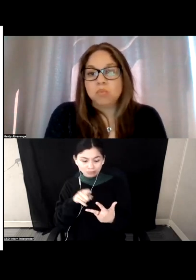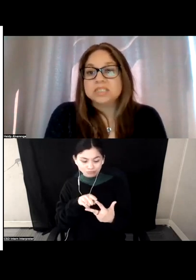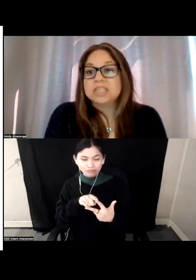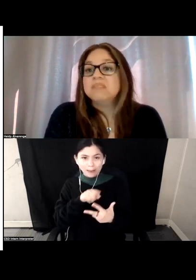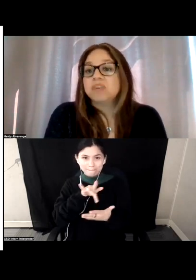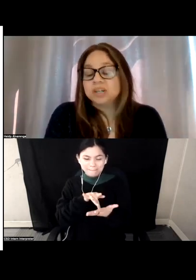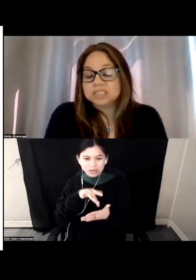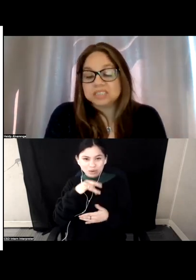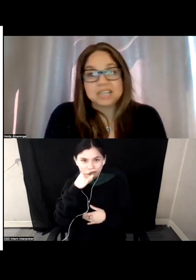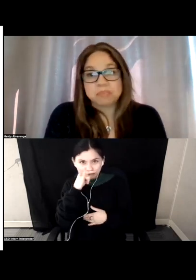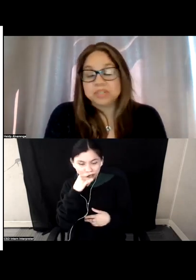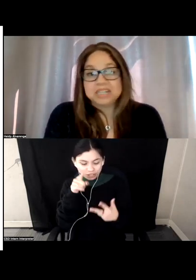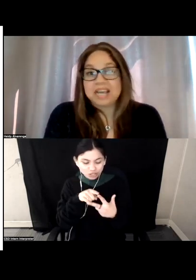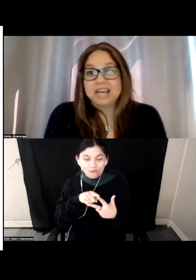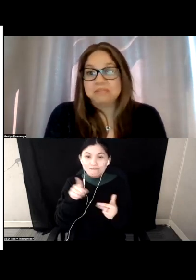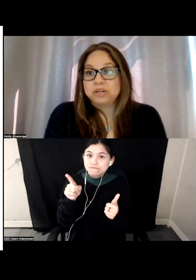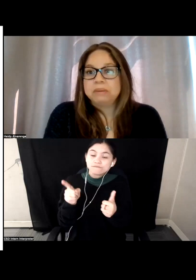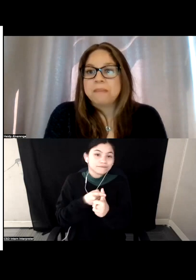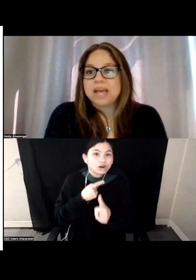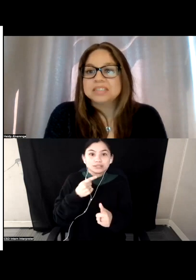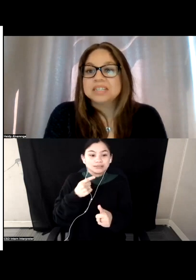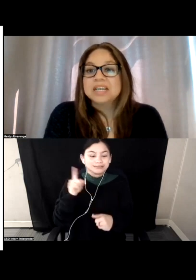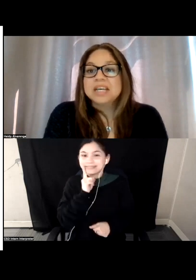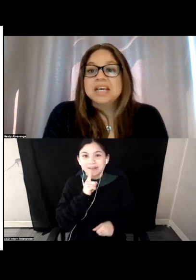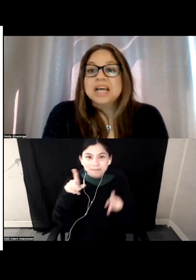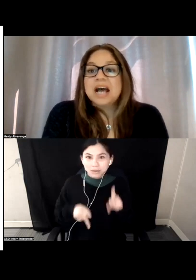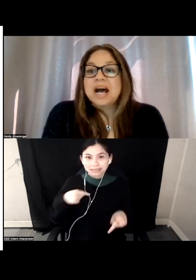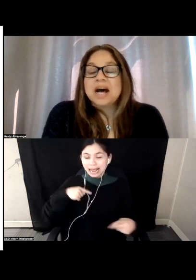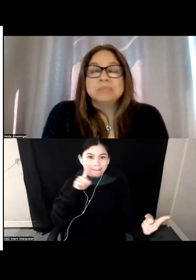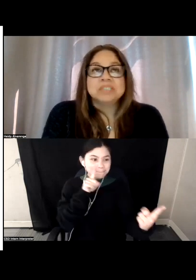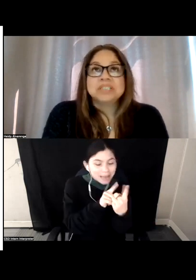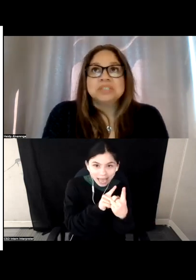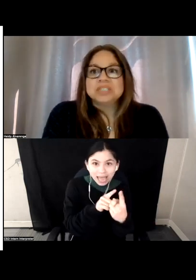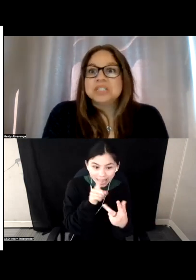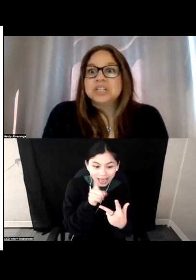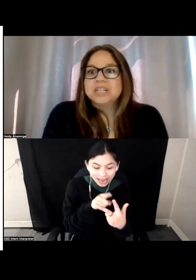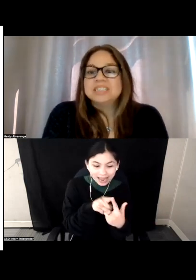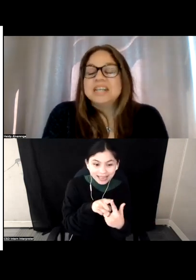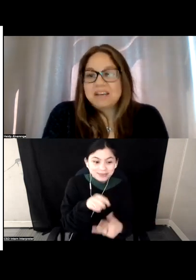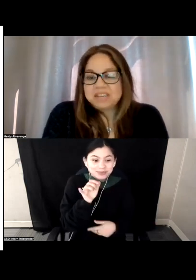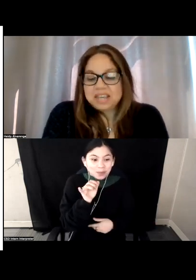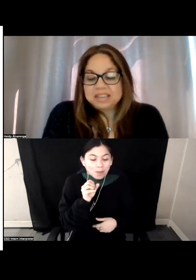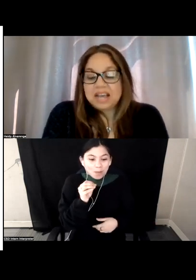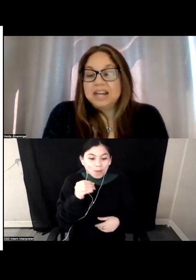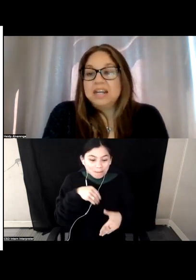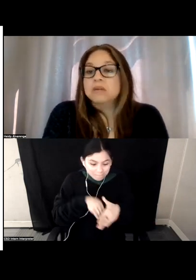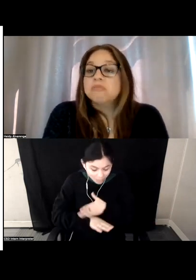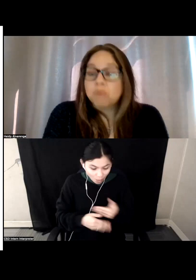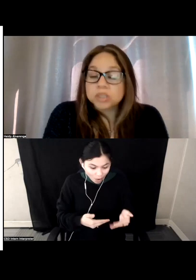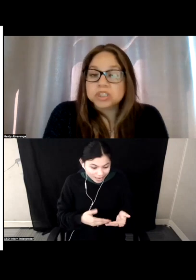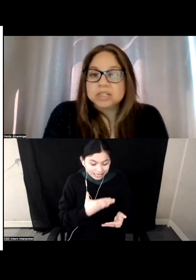She was the first deaf person I had ever even met. So just learning to navigate that.